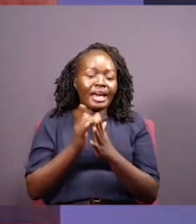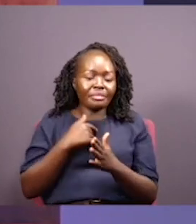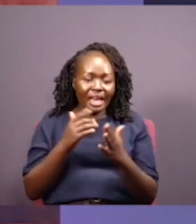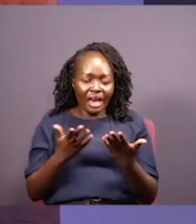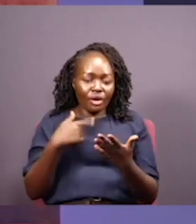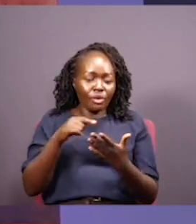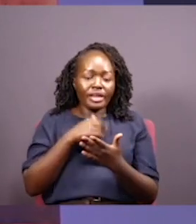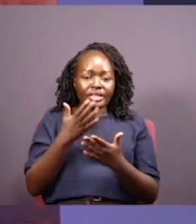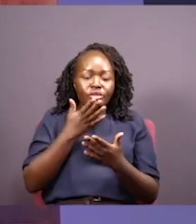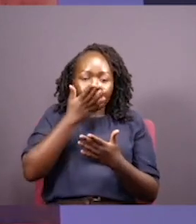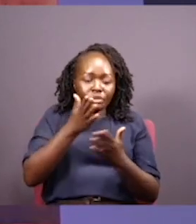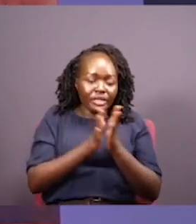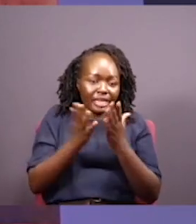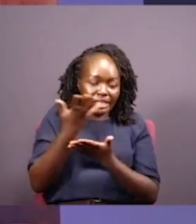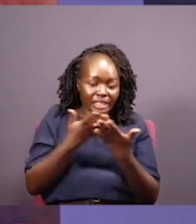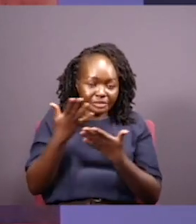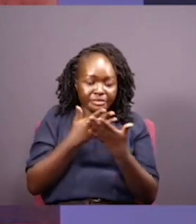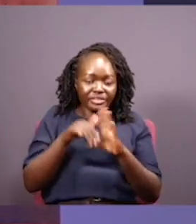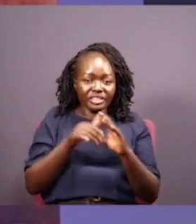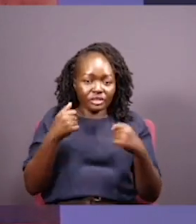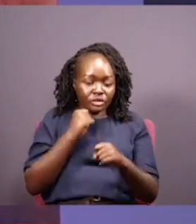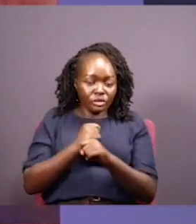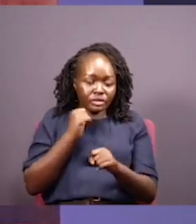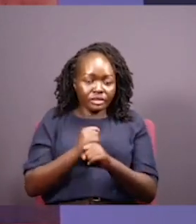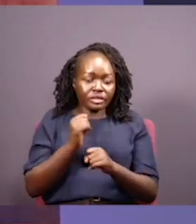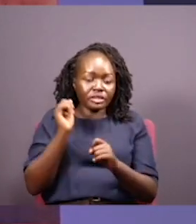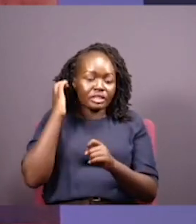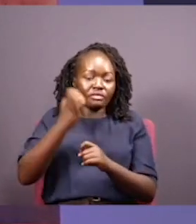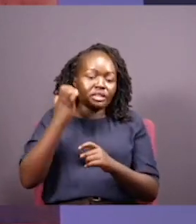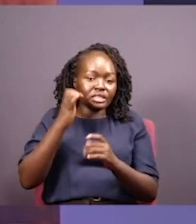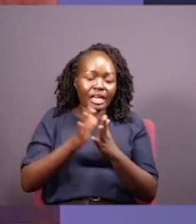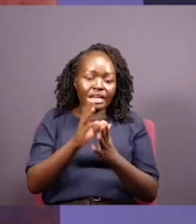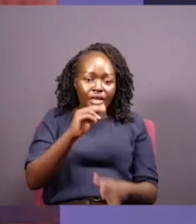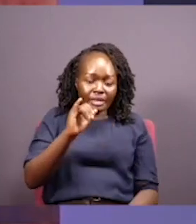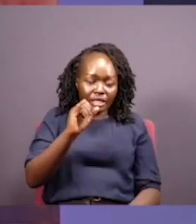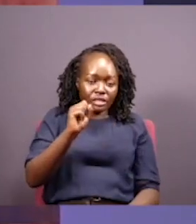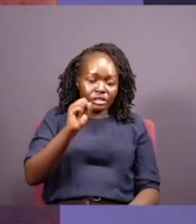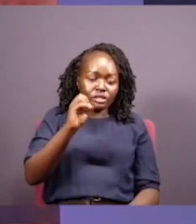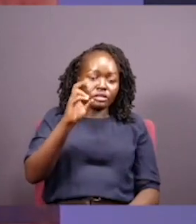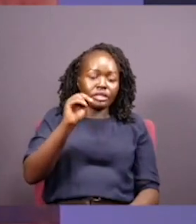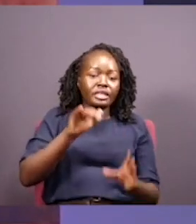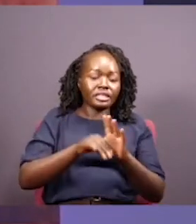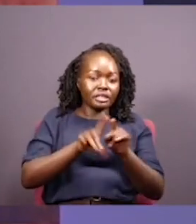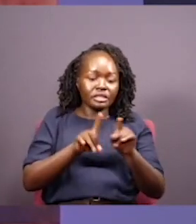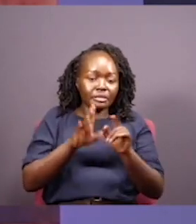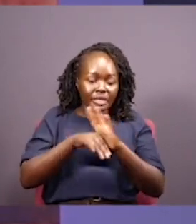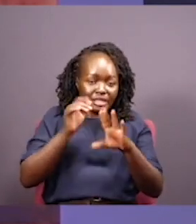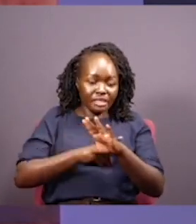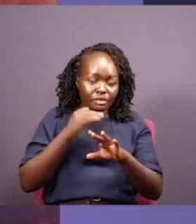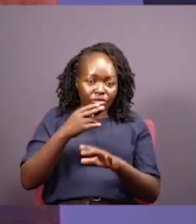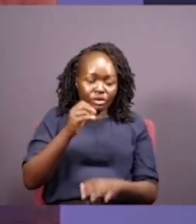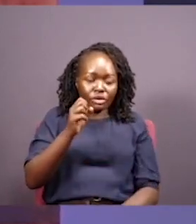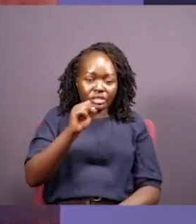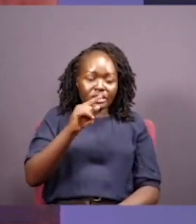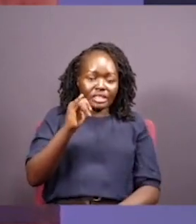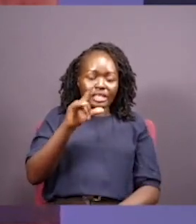engage in carrying out evangelism and mission, even in the midst of hostility in this dying